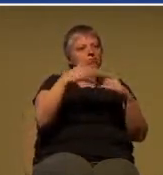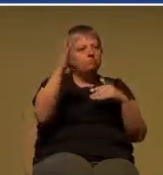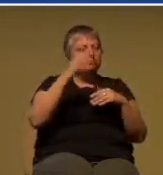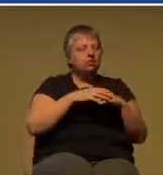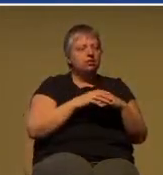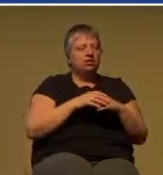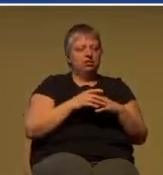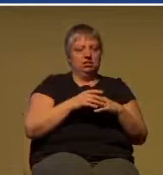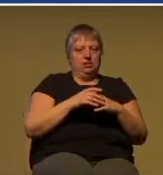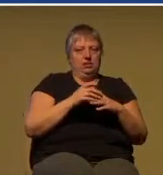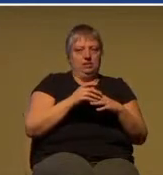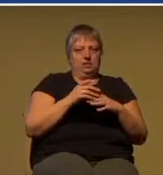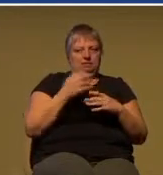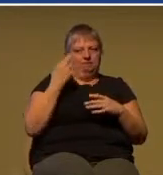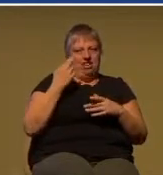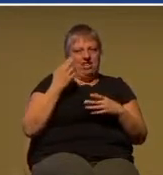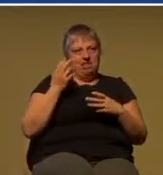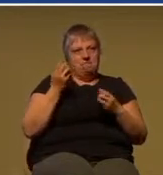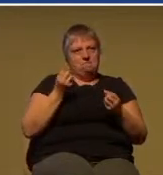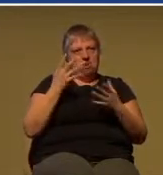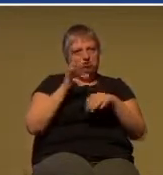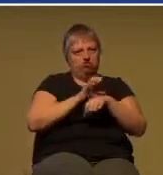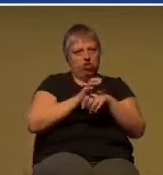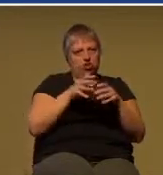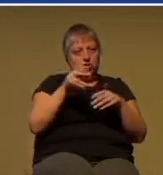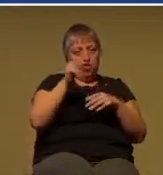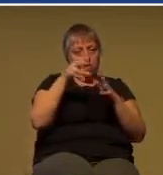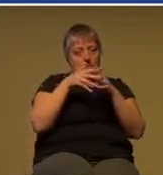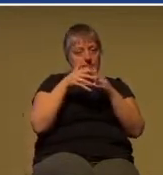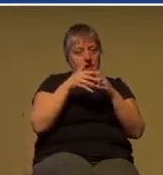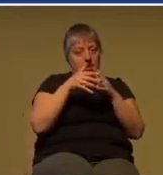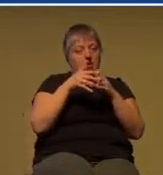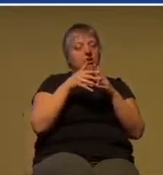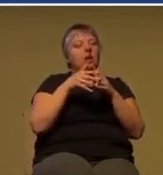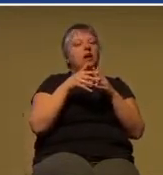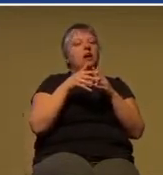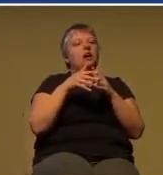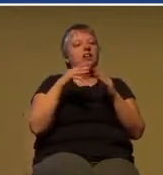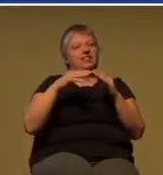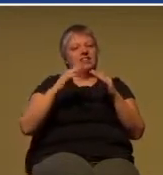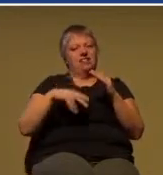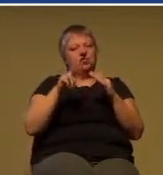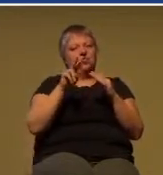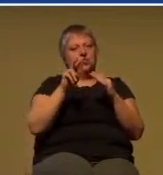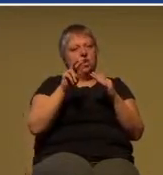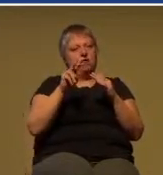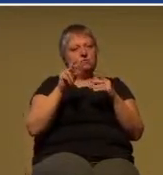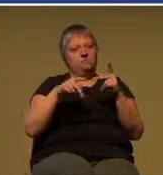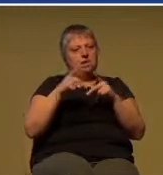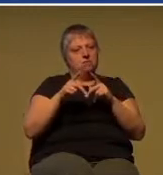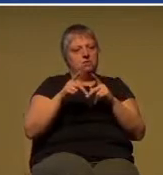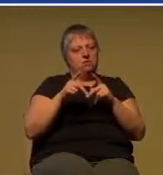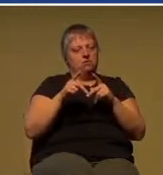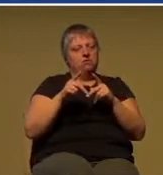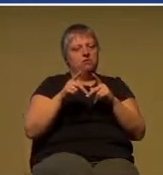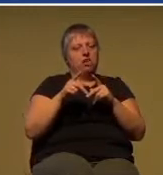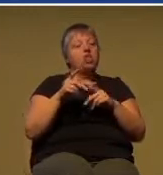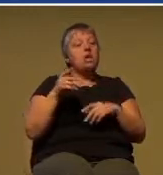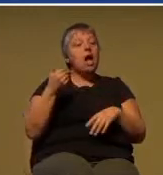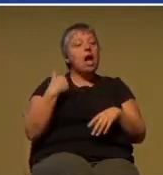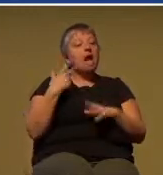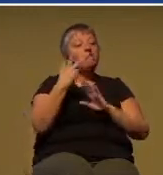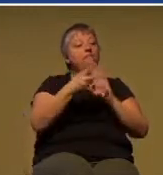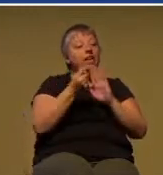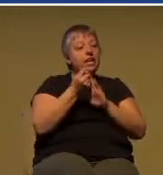less than 200, they had prepared a video program to make this message available to all